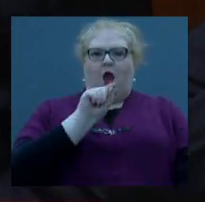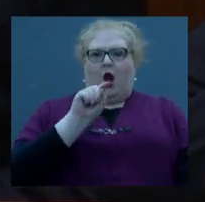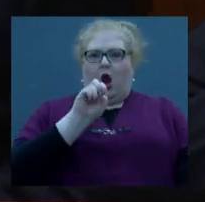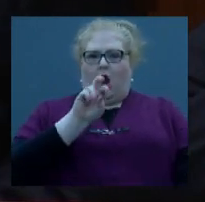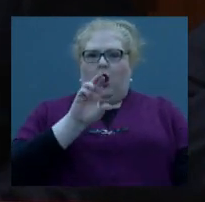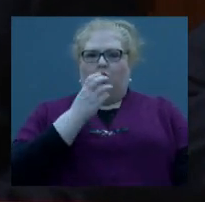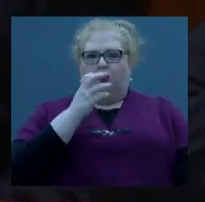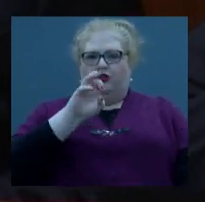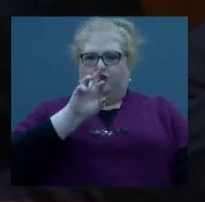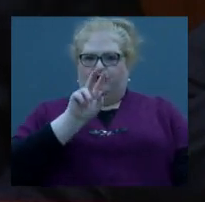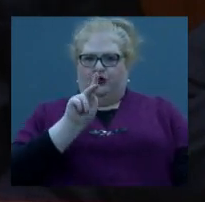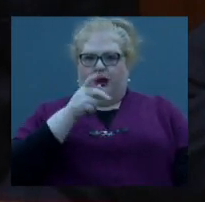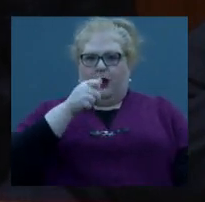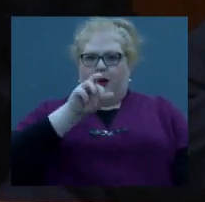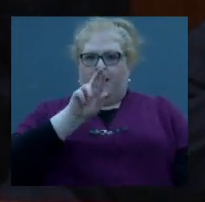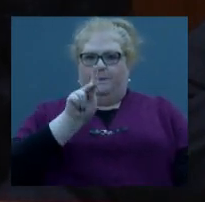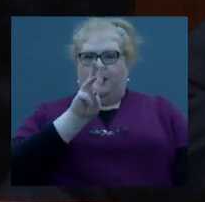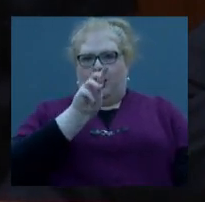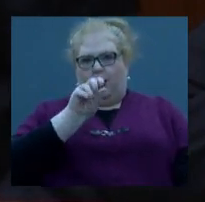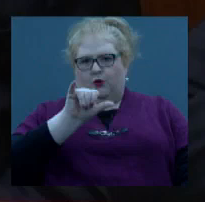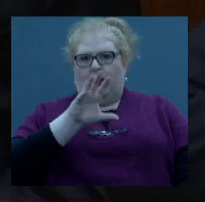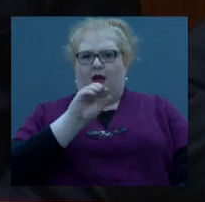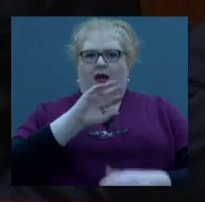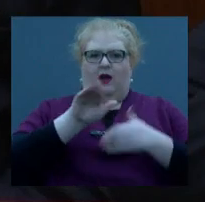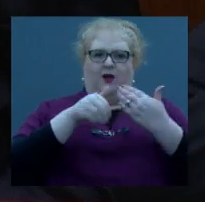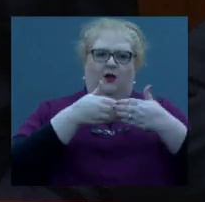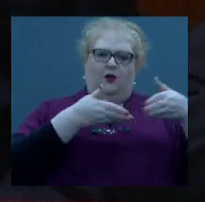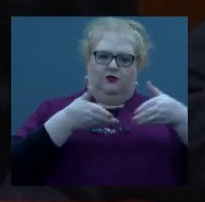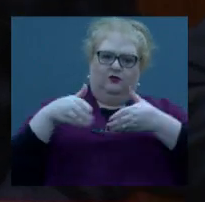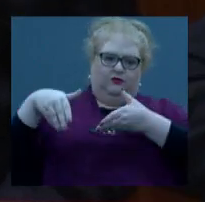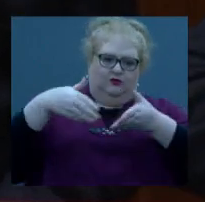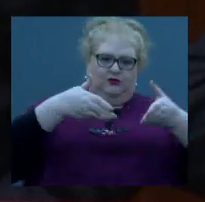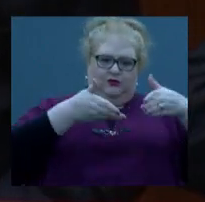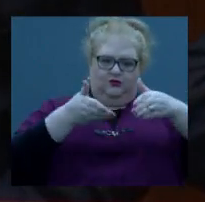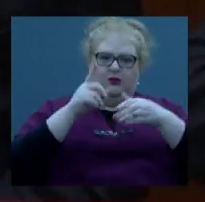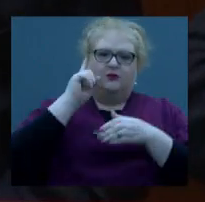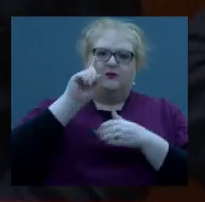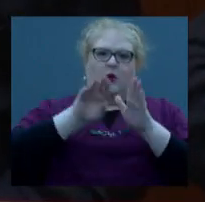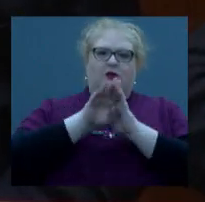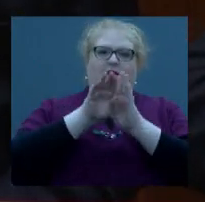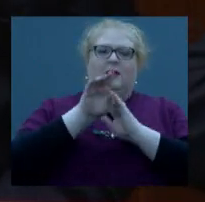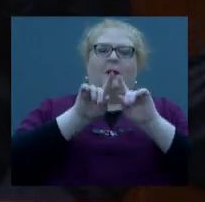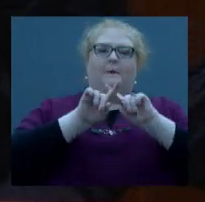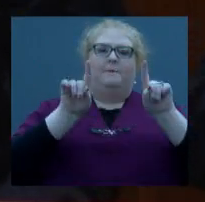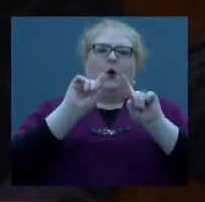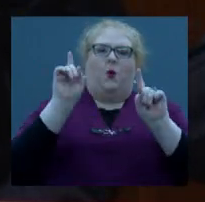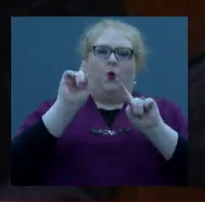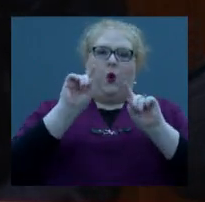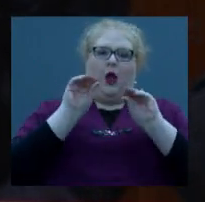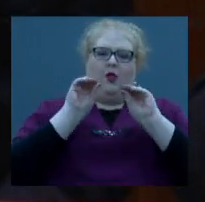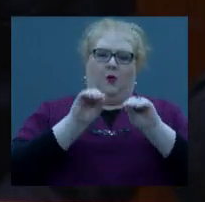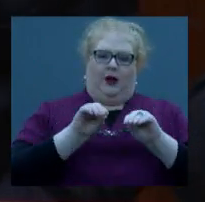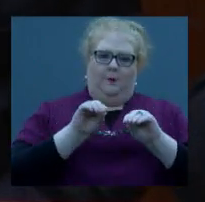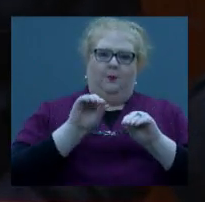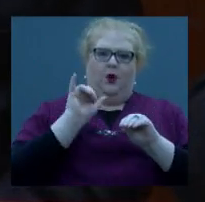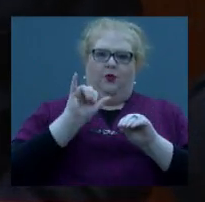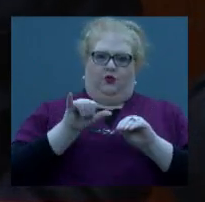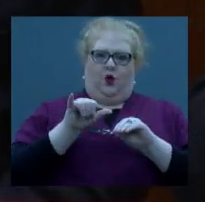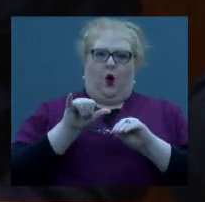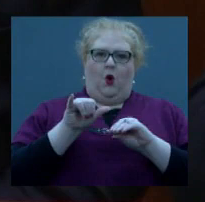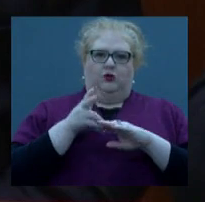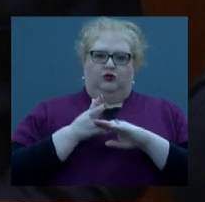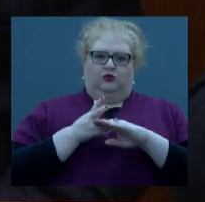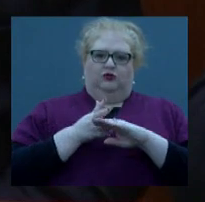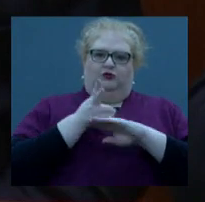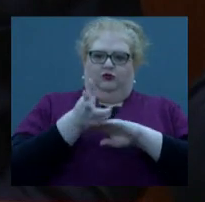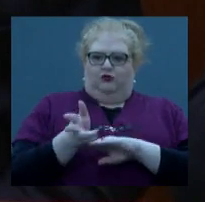road and all the adjacent roads to development. It was the location of the drives and the stacking and the turning movements, because,